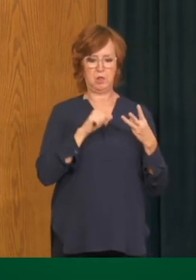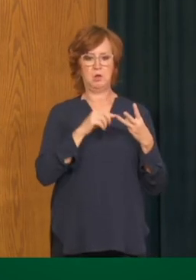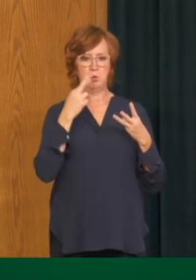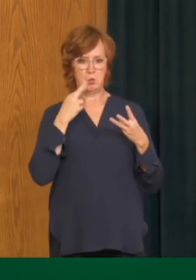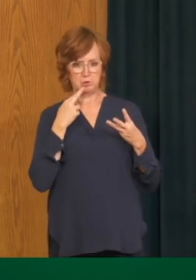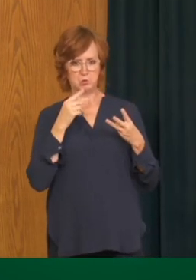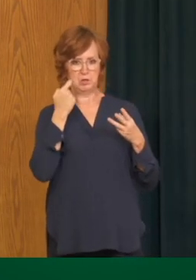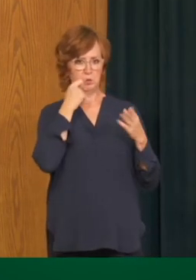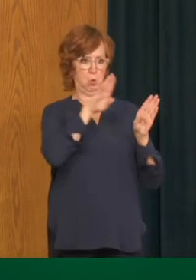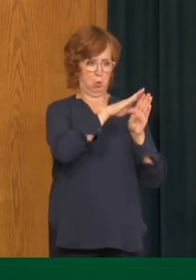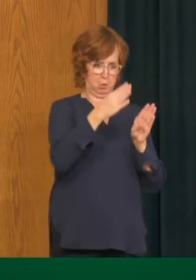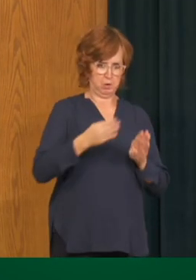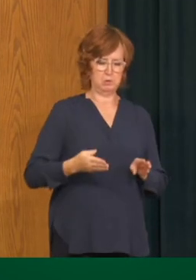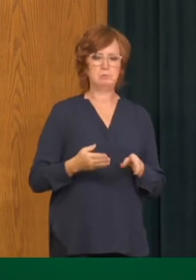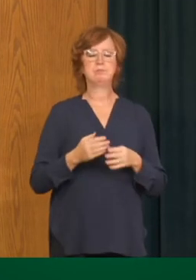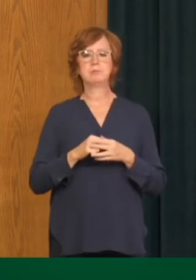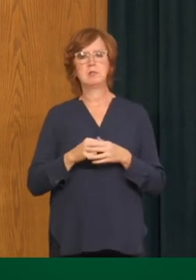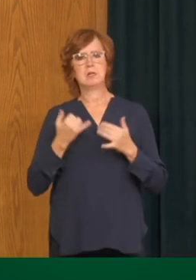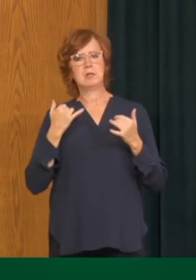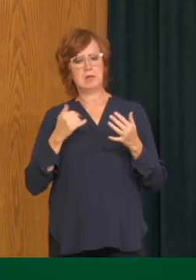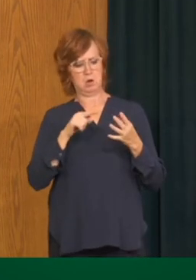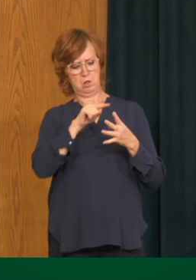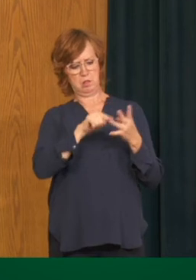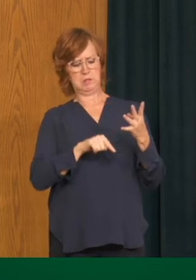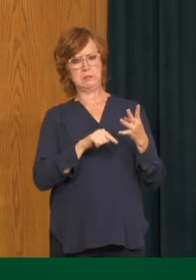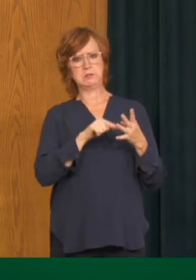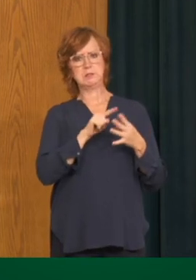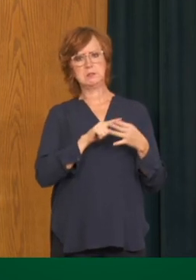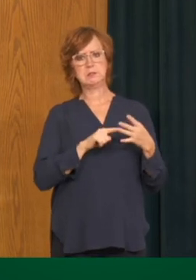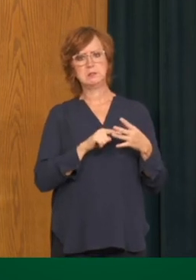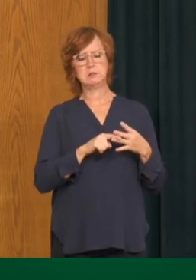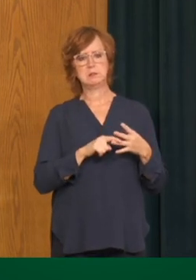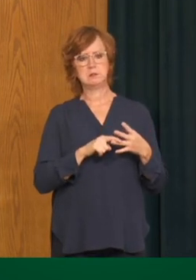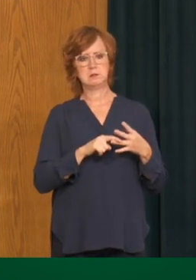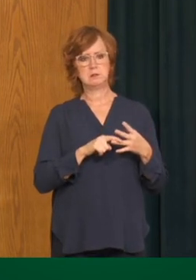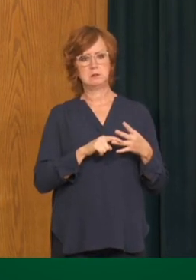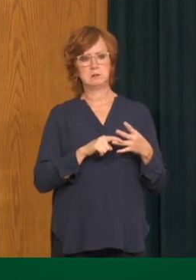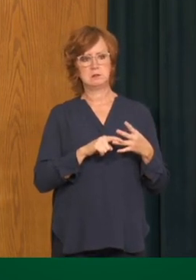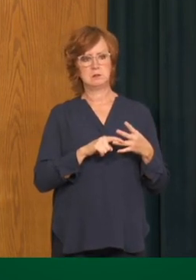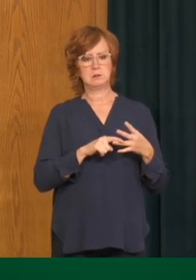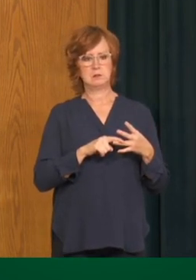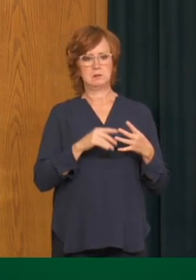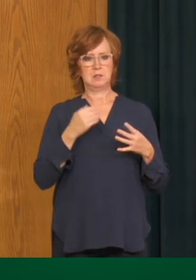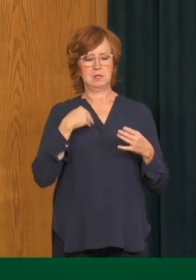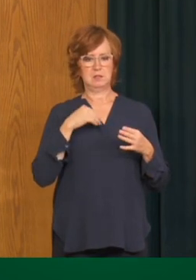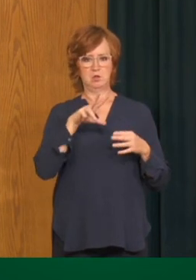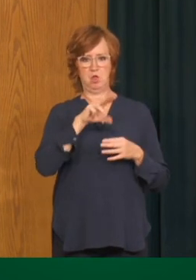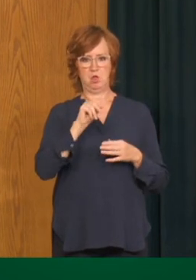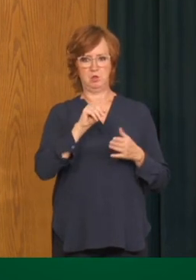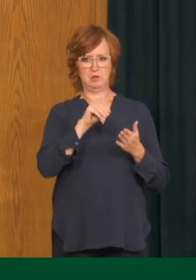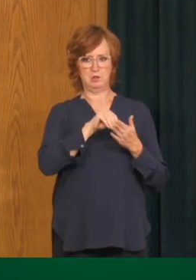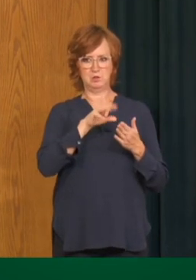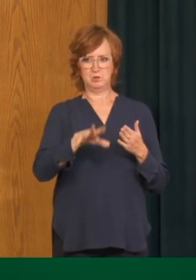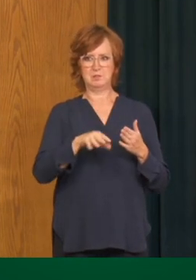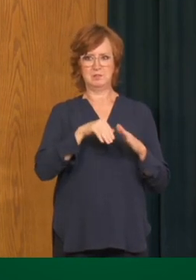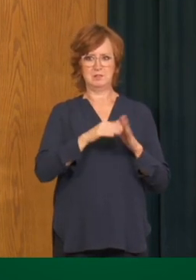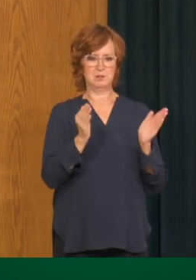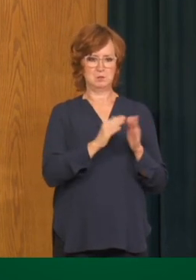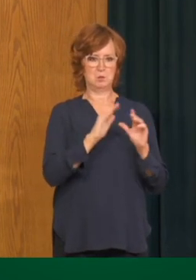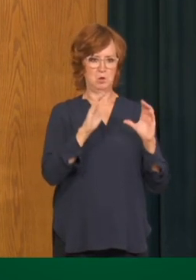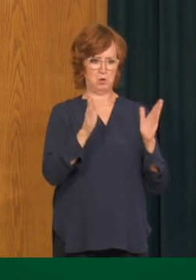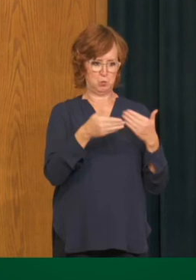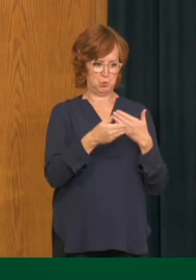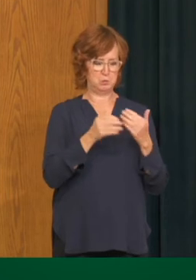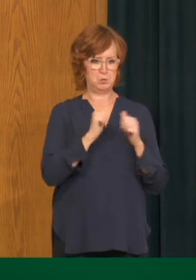the economy. Which of those sectors has 30 children in a small room with several staff